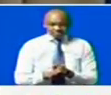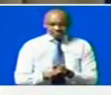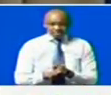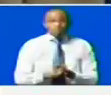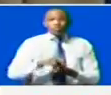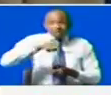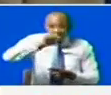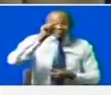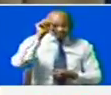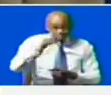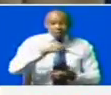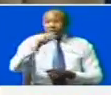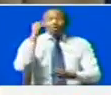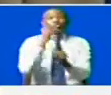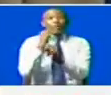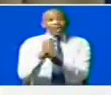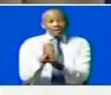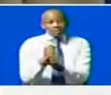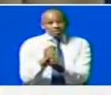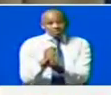You can go about your work